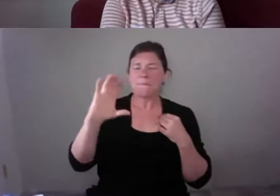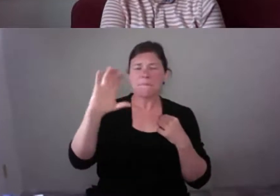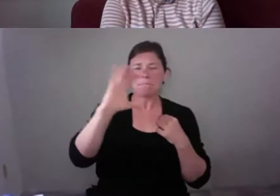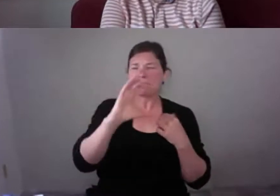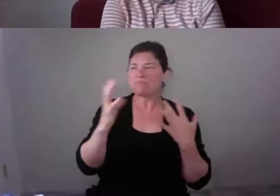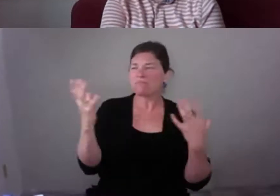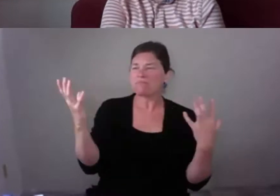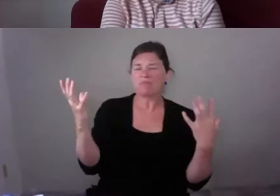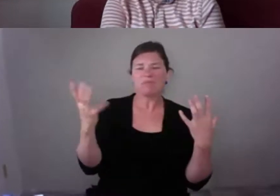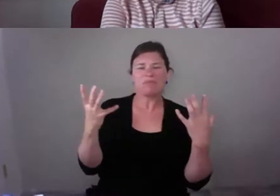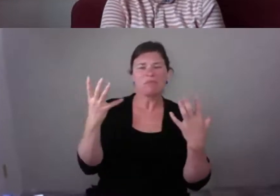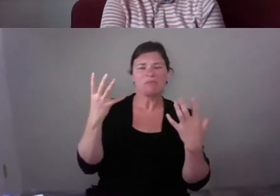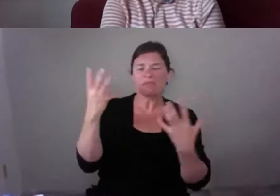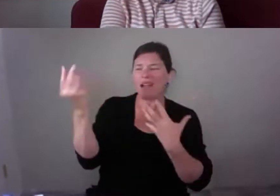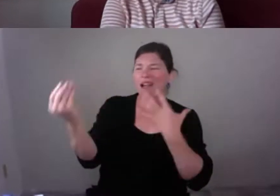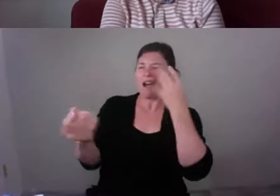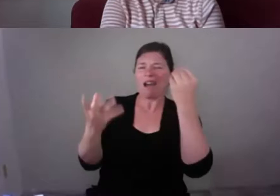people and